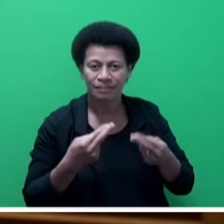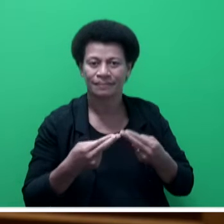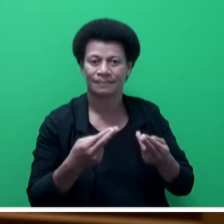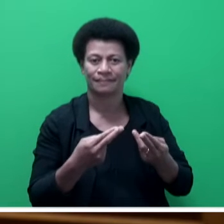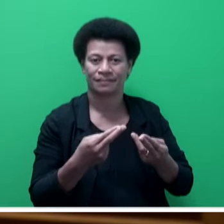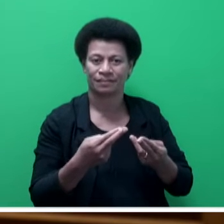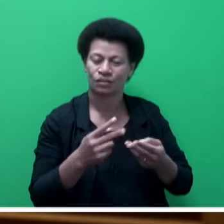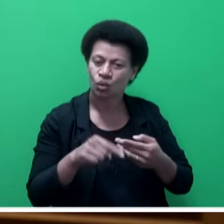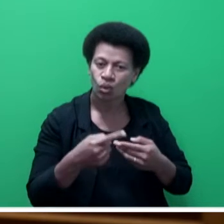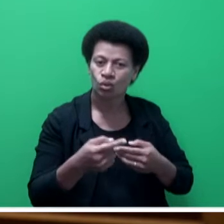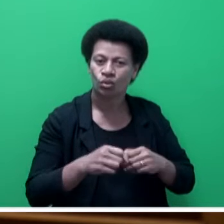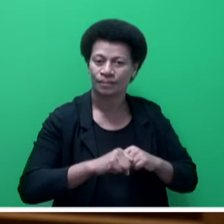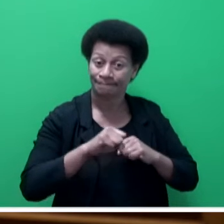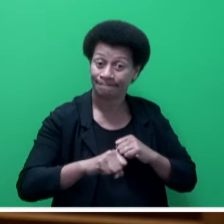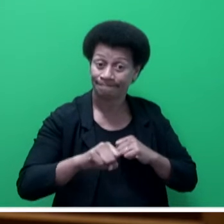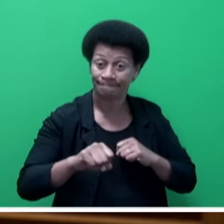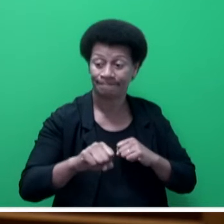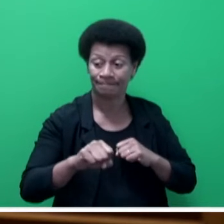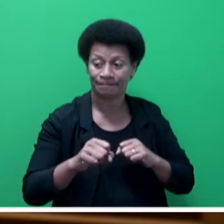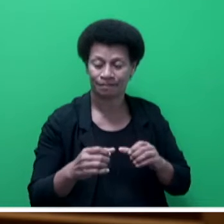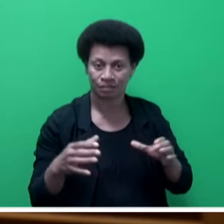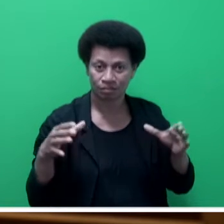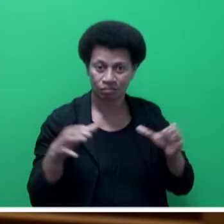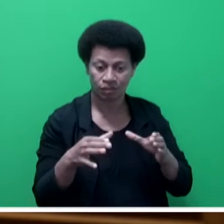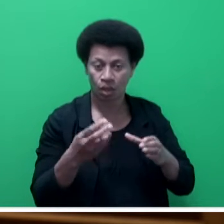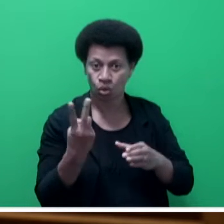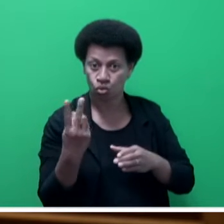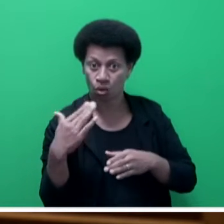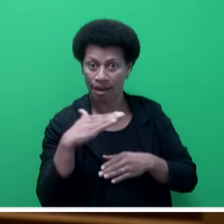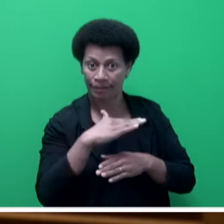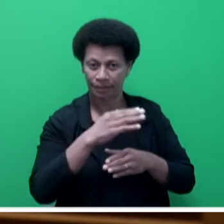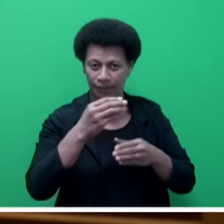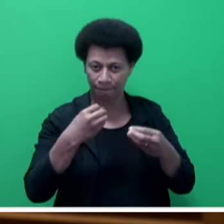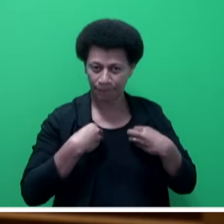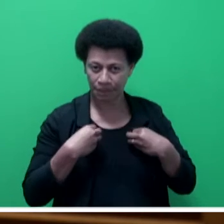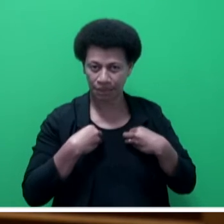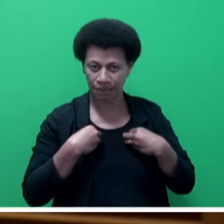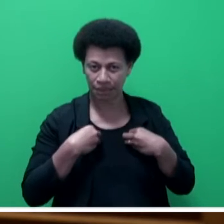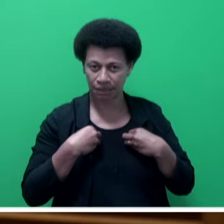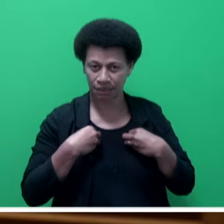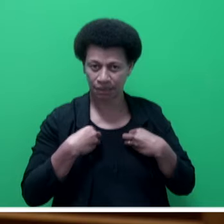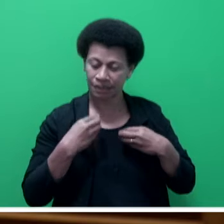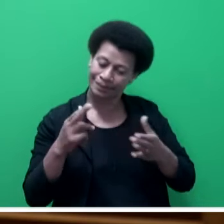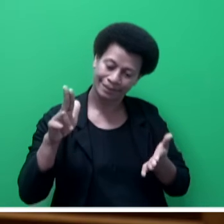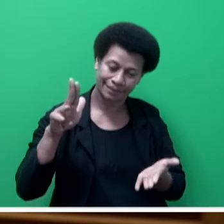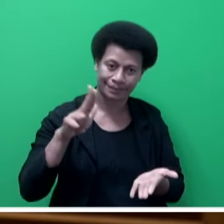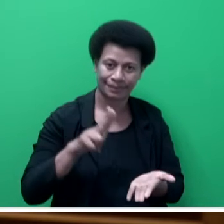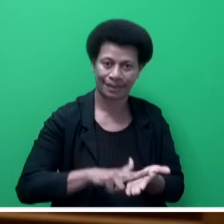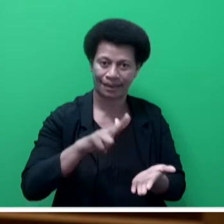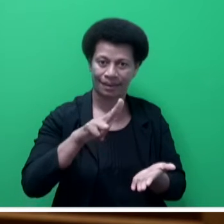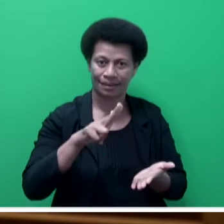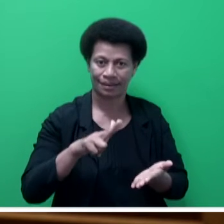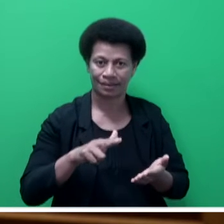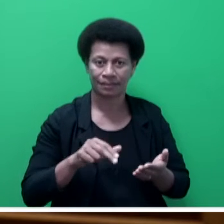campaign. And as of 2 weeks ago, we now have about 200 businesses from every region actually signed up for it. The